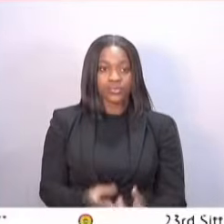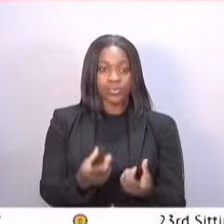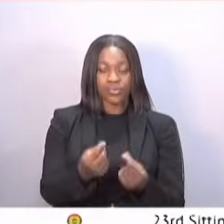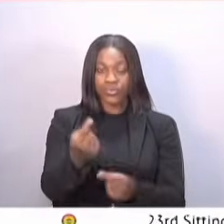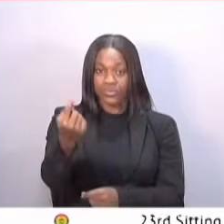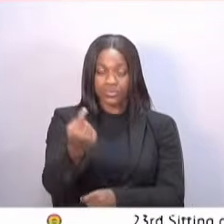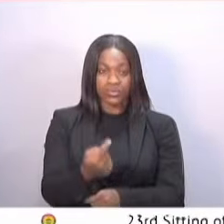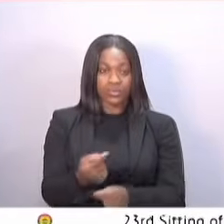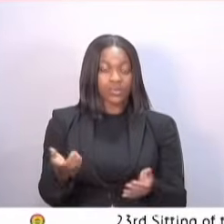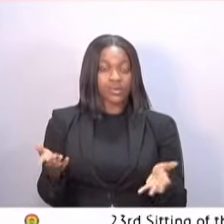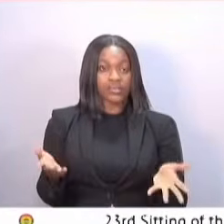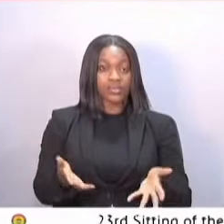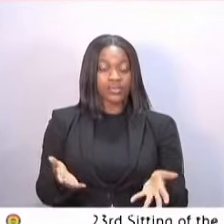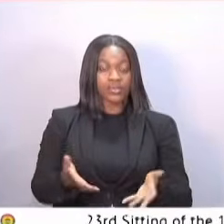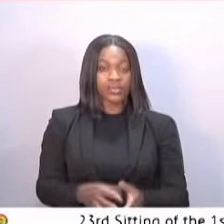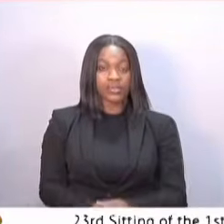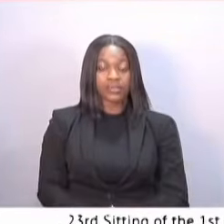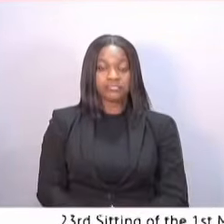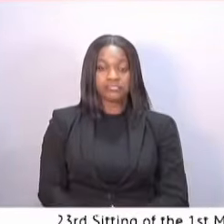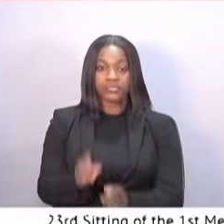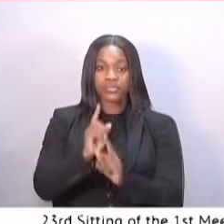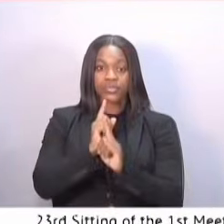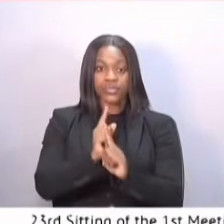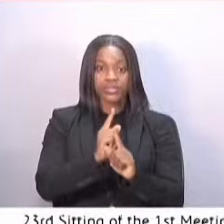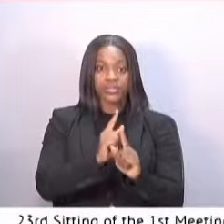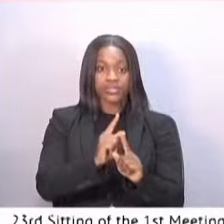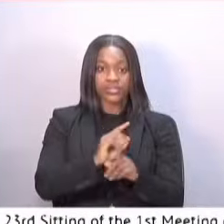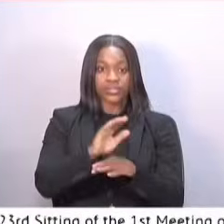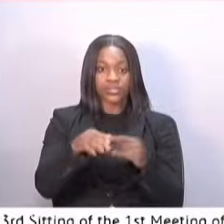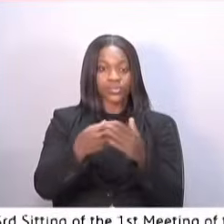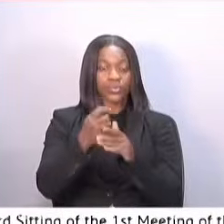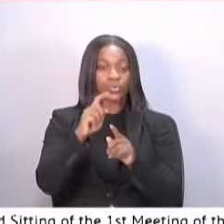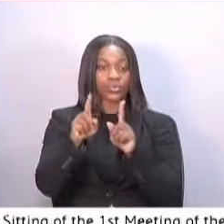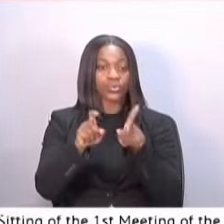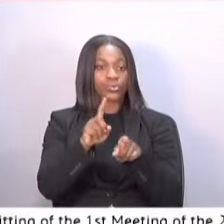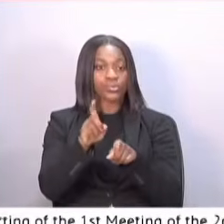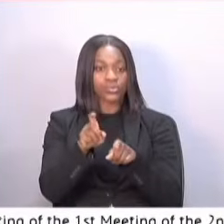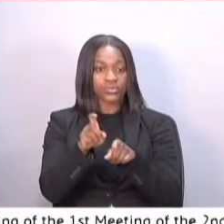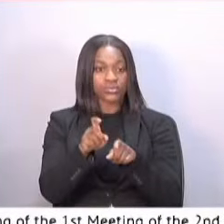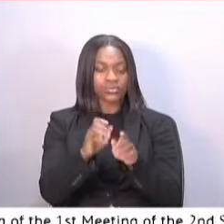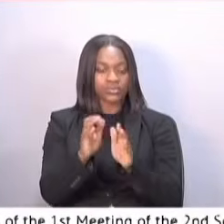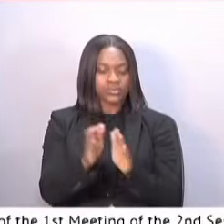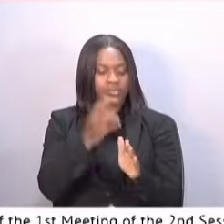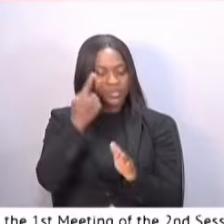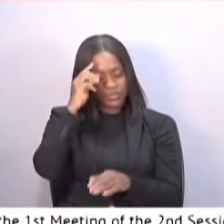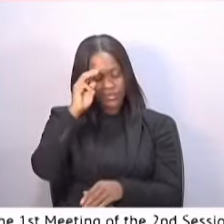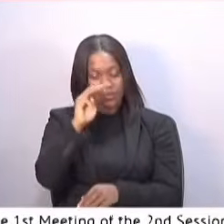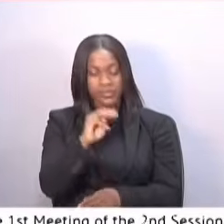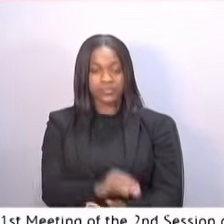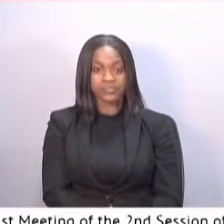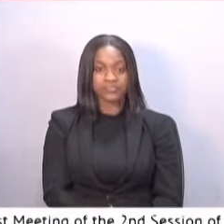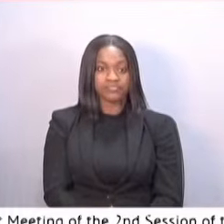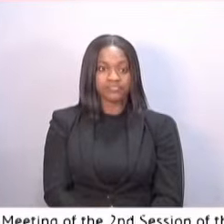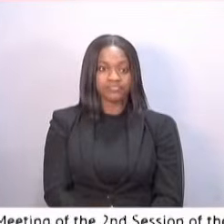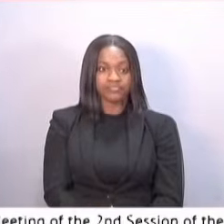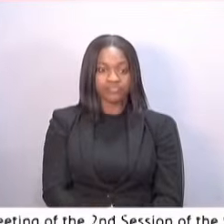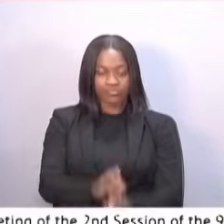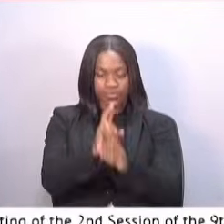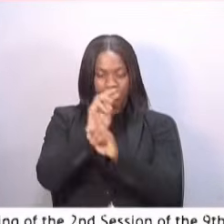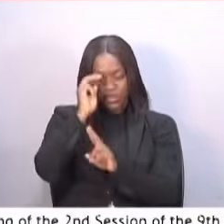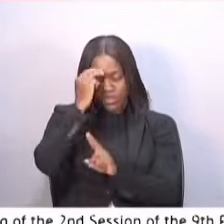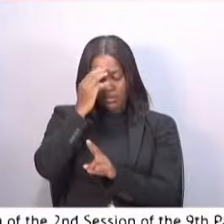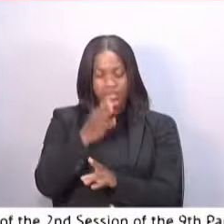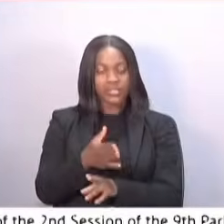for attending upon the House to respond to all the questions scheduled for him. Honourable